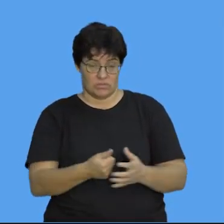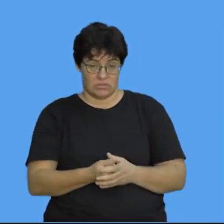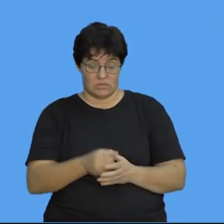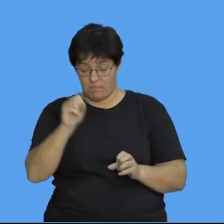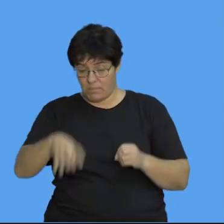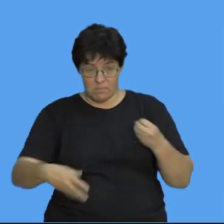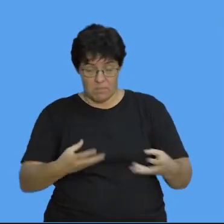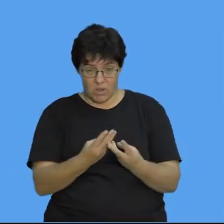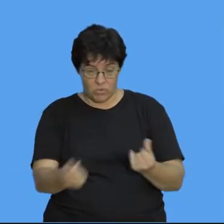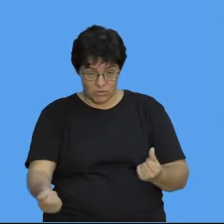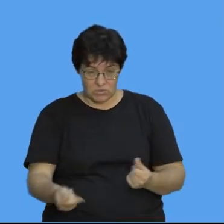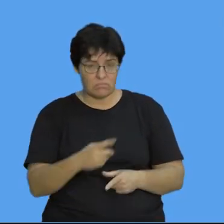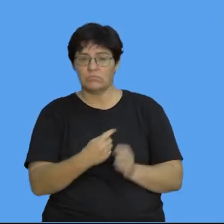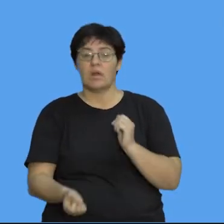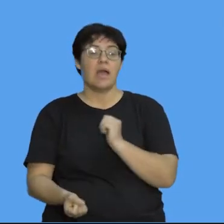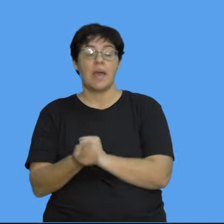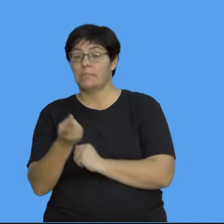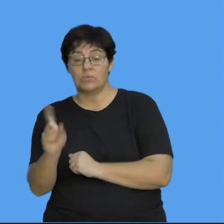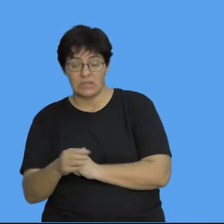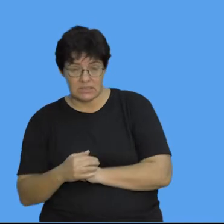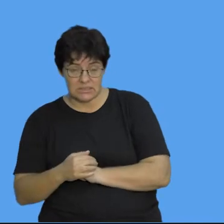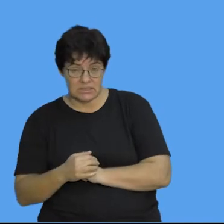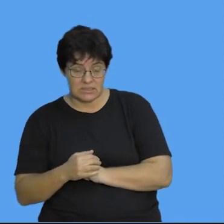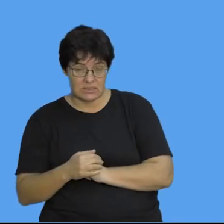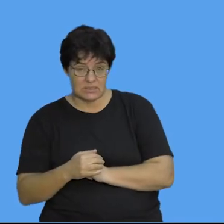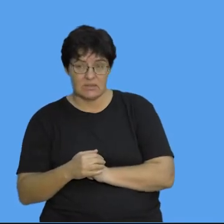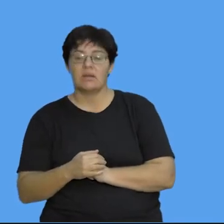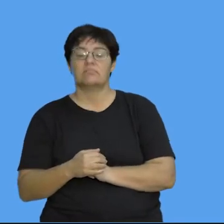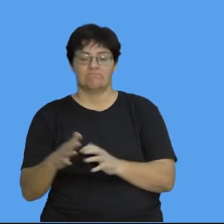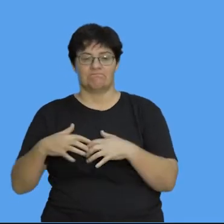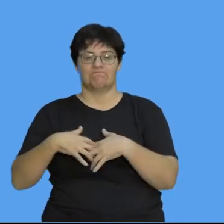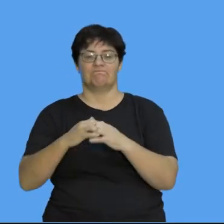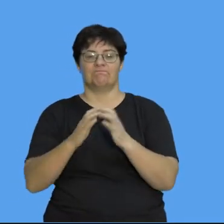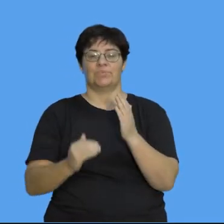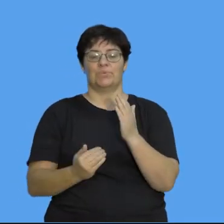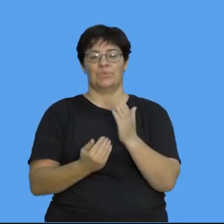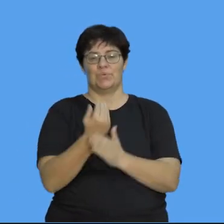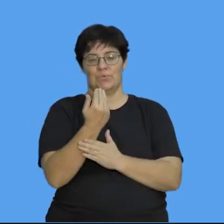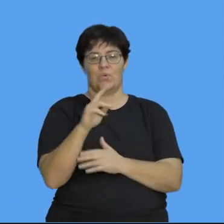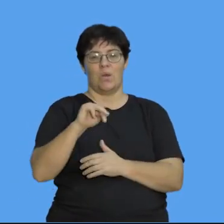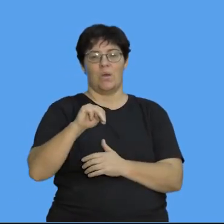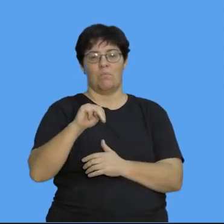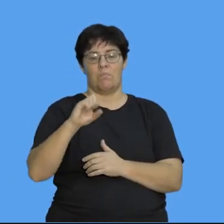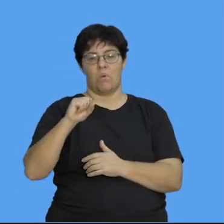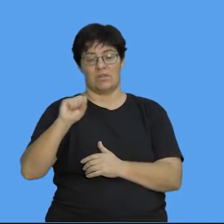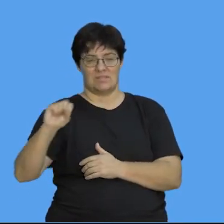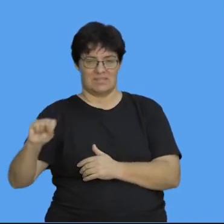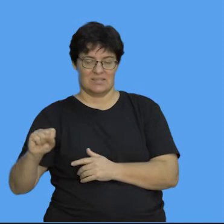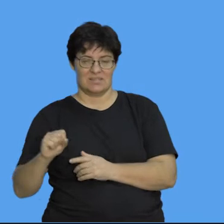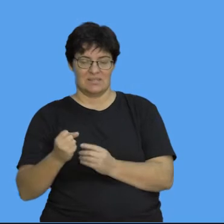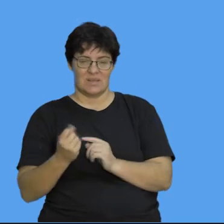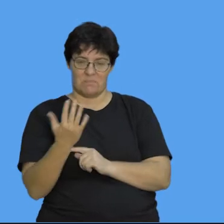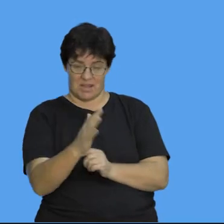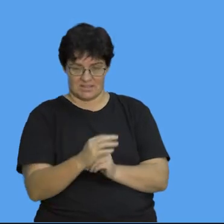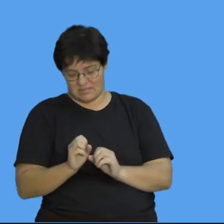ground. And when they fall to the ground, what are they going to do? They're going to make a new